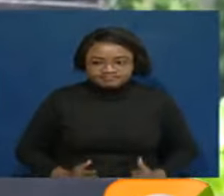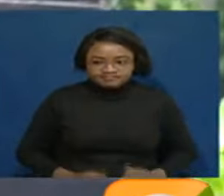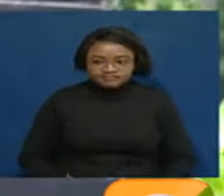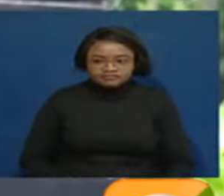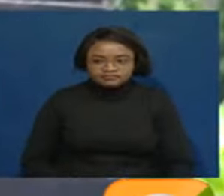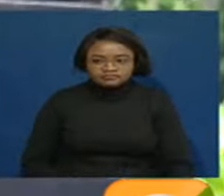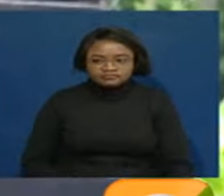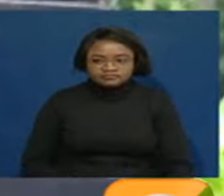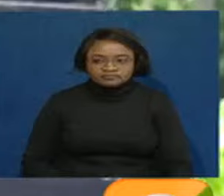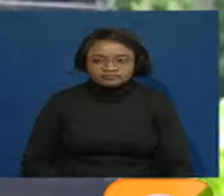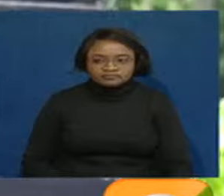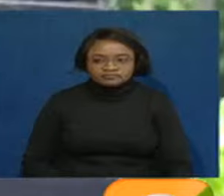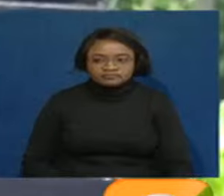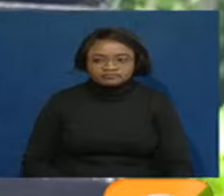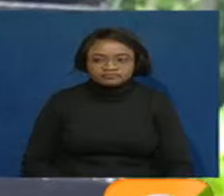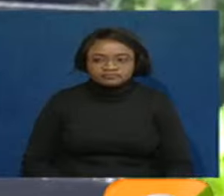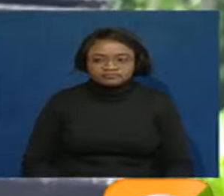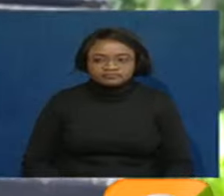And